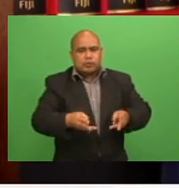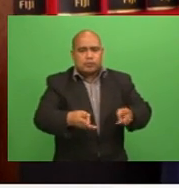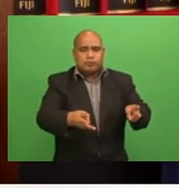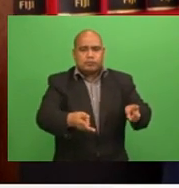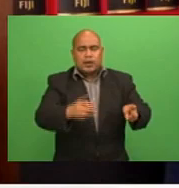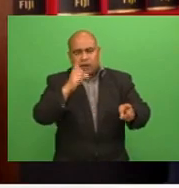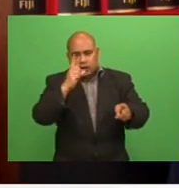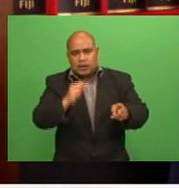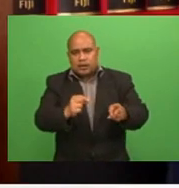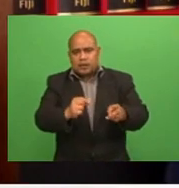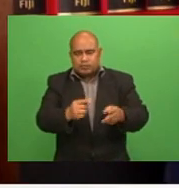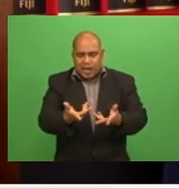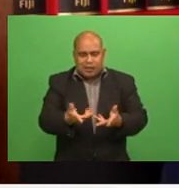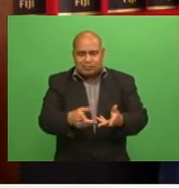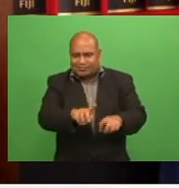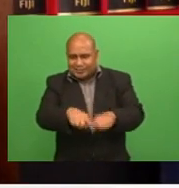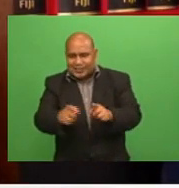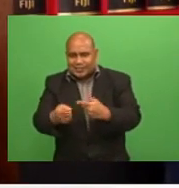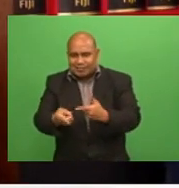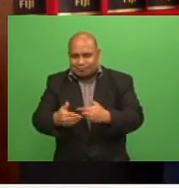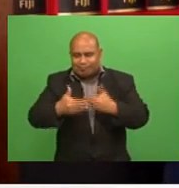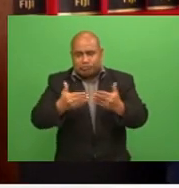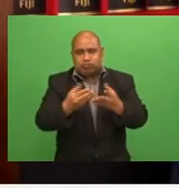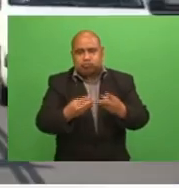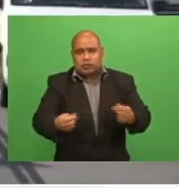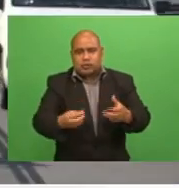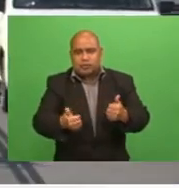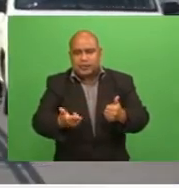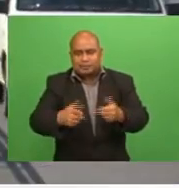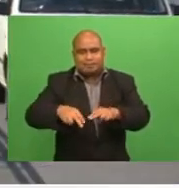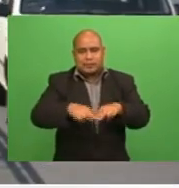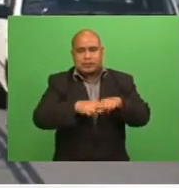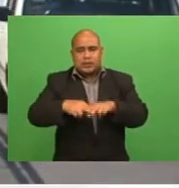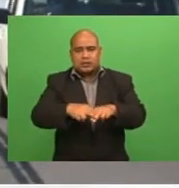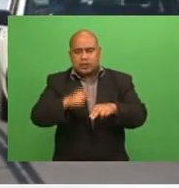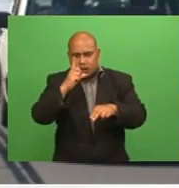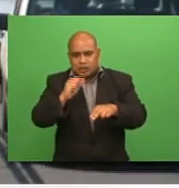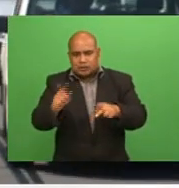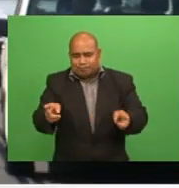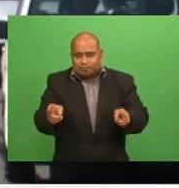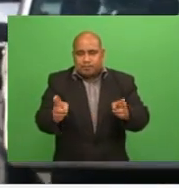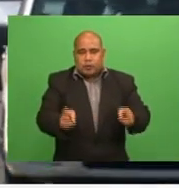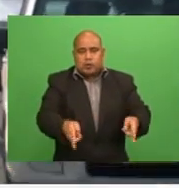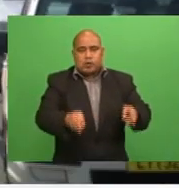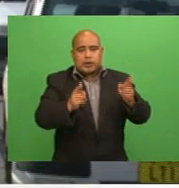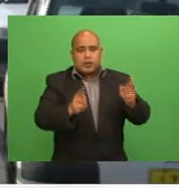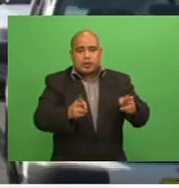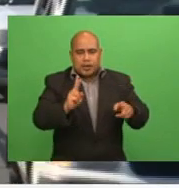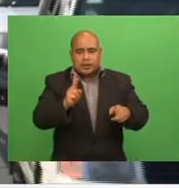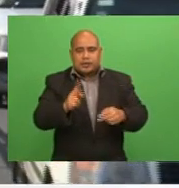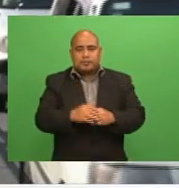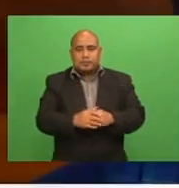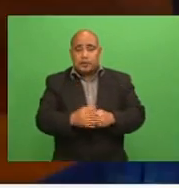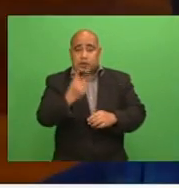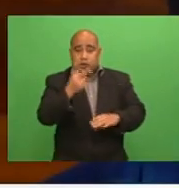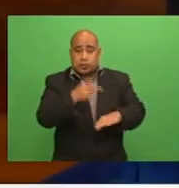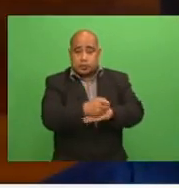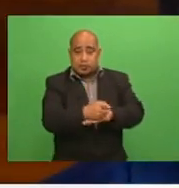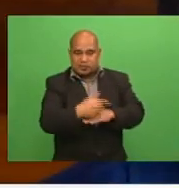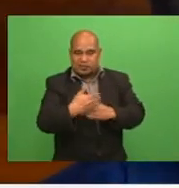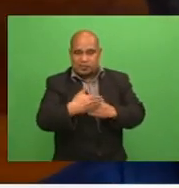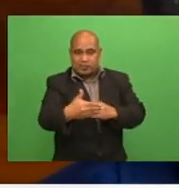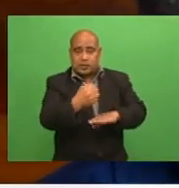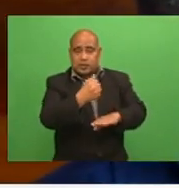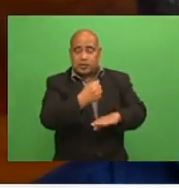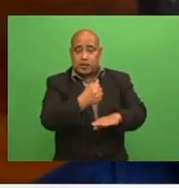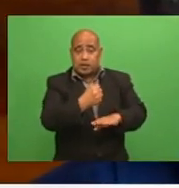know, move Fiji forward and get back to some degree of normalcy. 2 weeks from the budget announcement, the government is putting the final touches